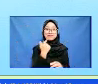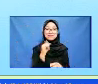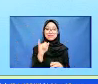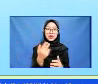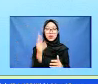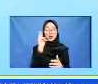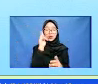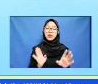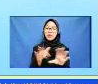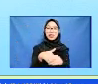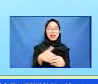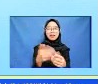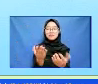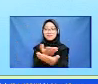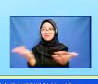these examples.